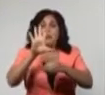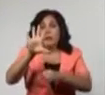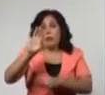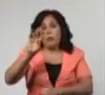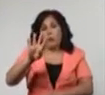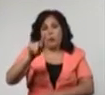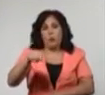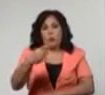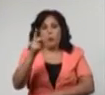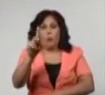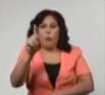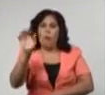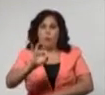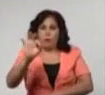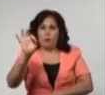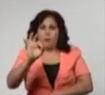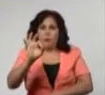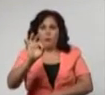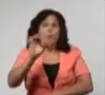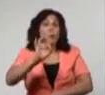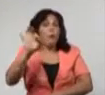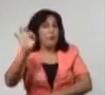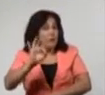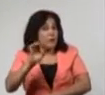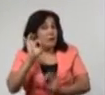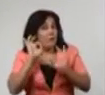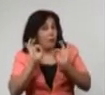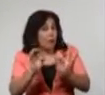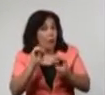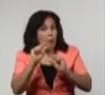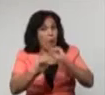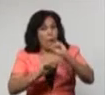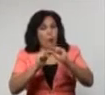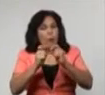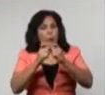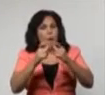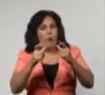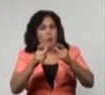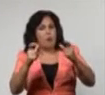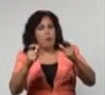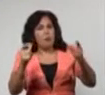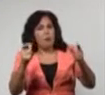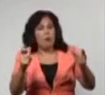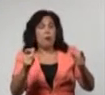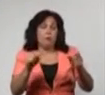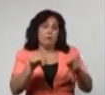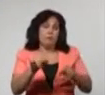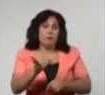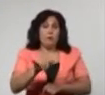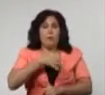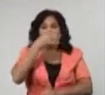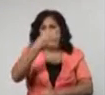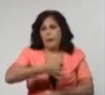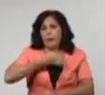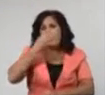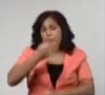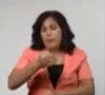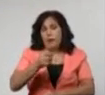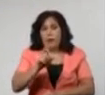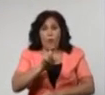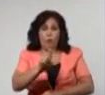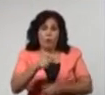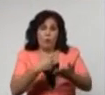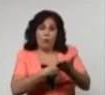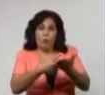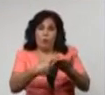81.3%, were asymptomatic at the time they were diagnosed. You can easily